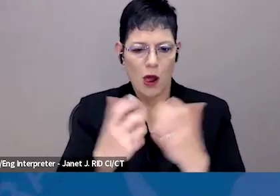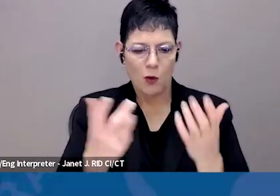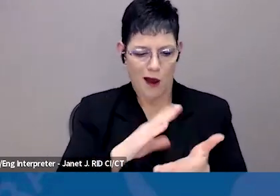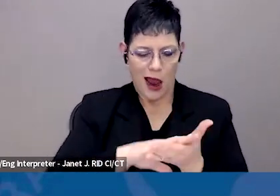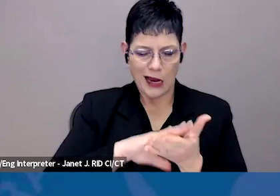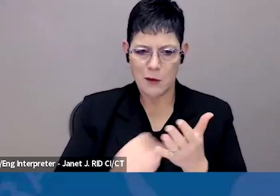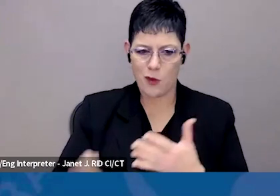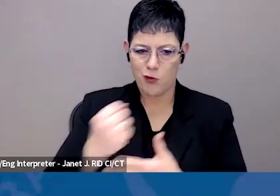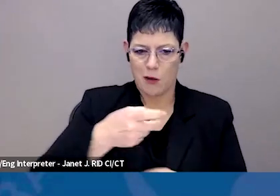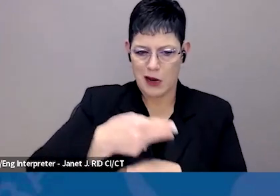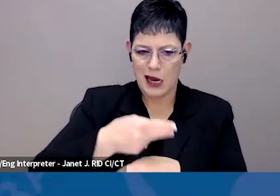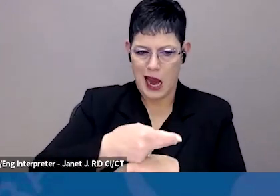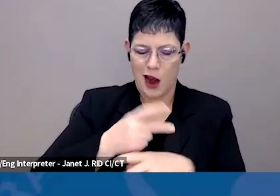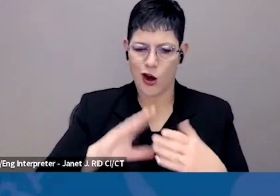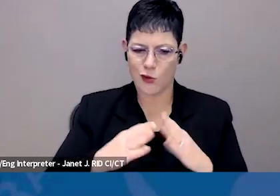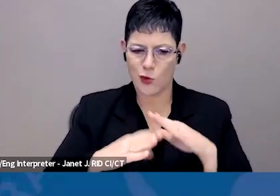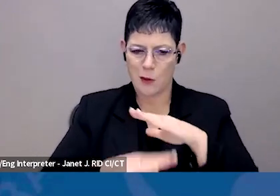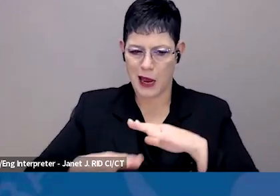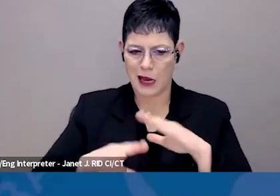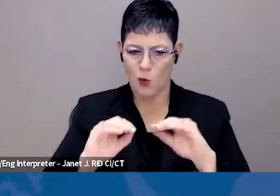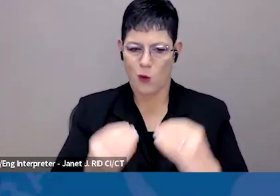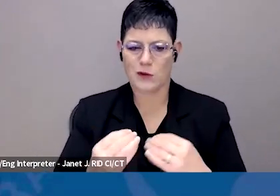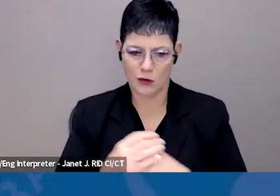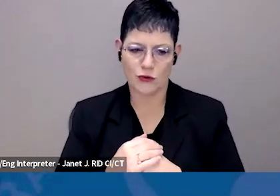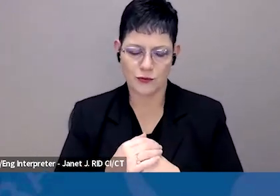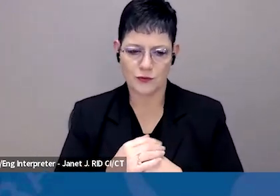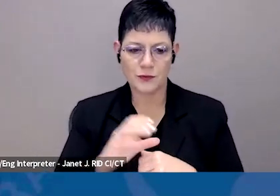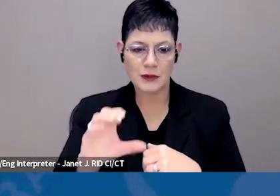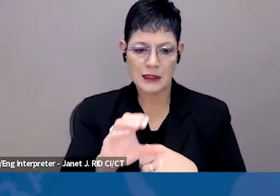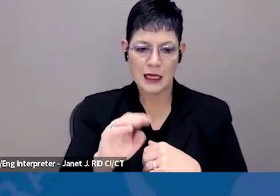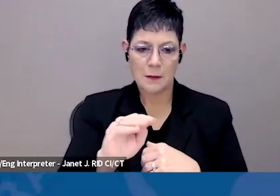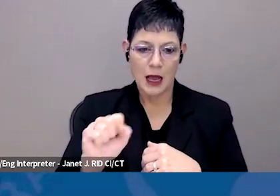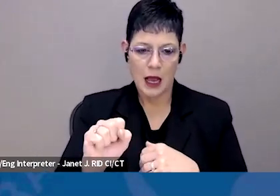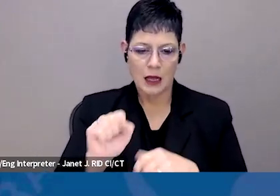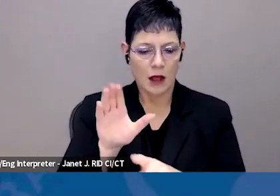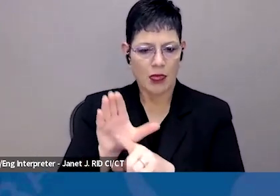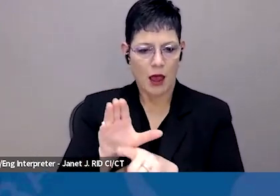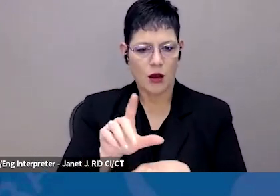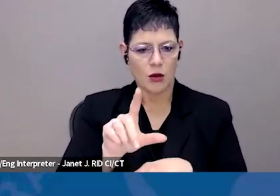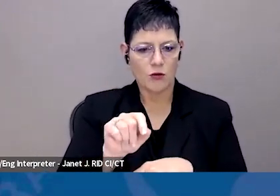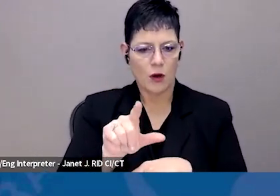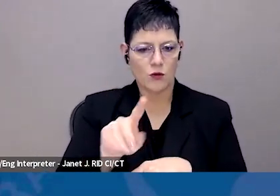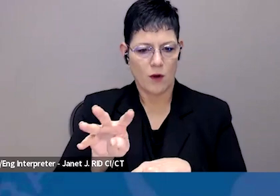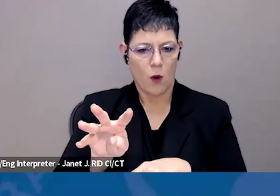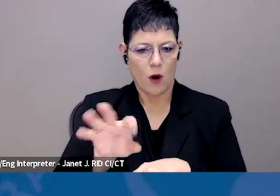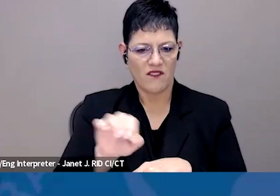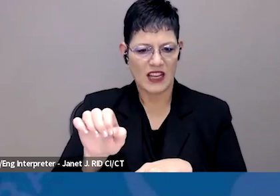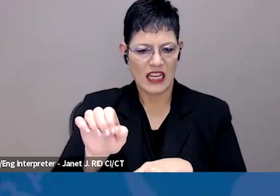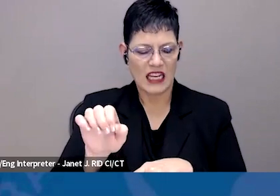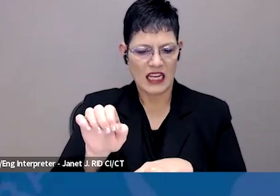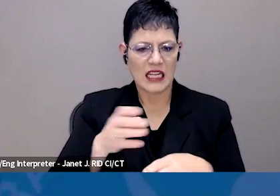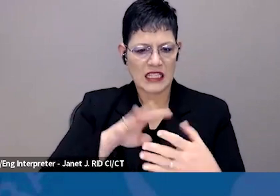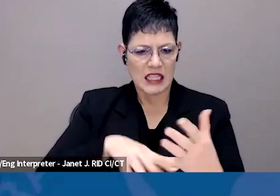primary care, and community-based organizations. CMS's 2024 physician fee schedule final rule included